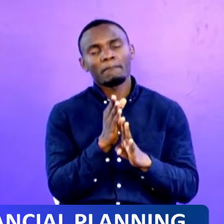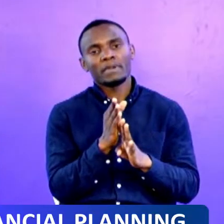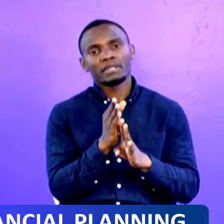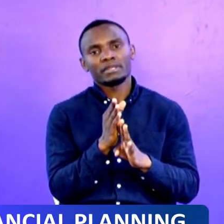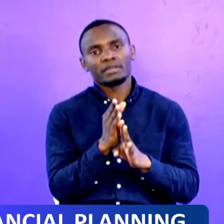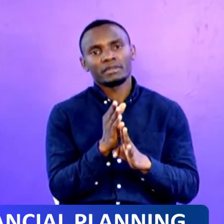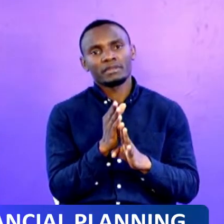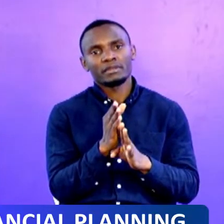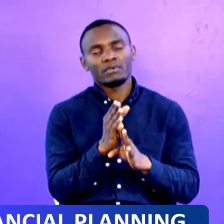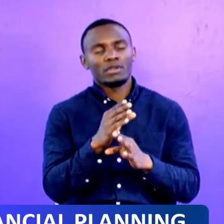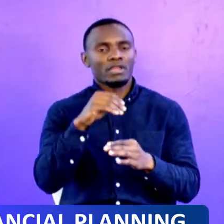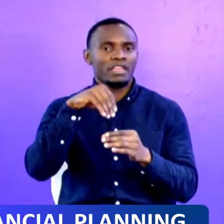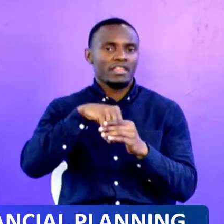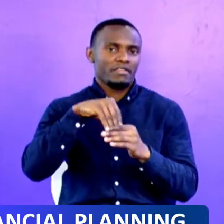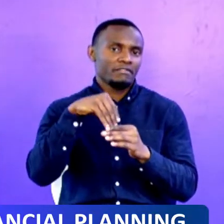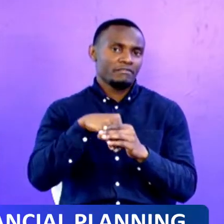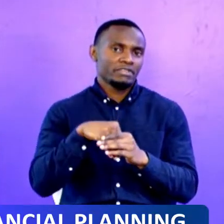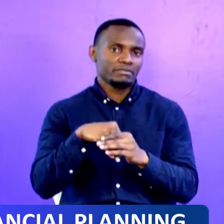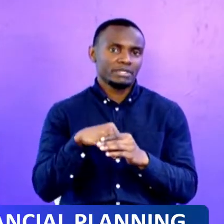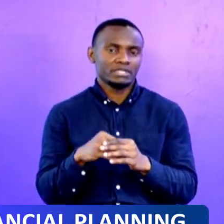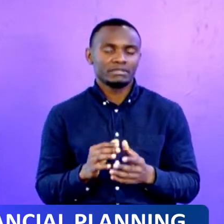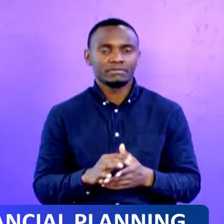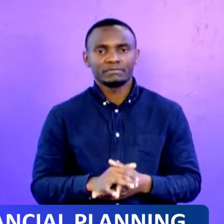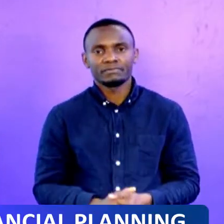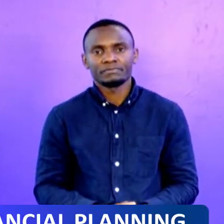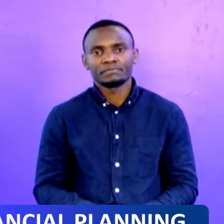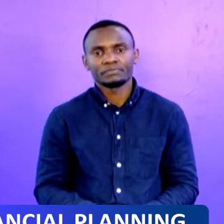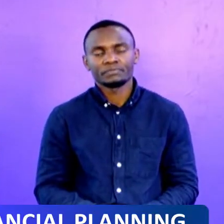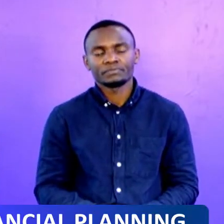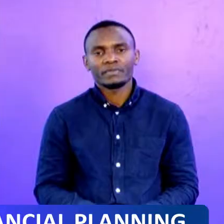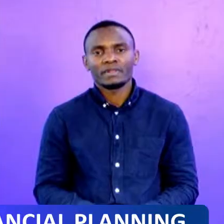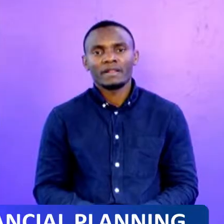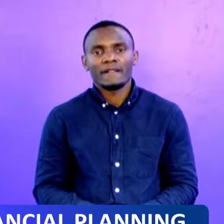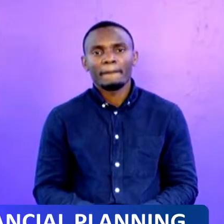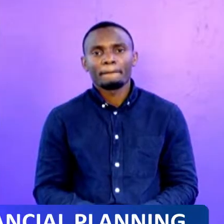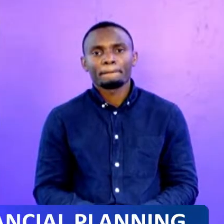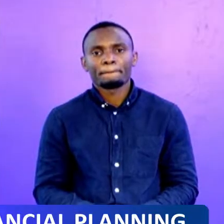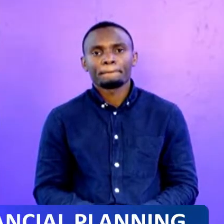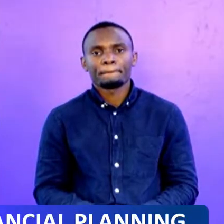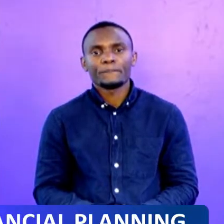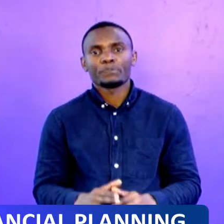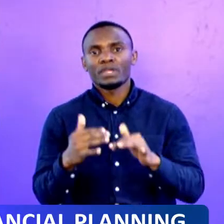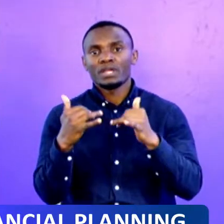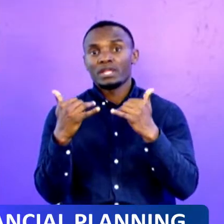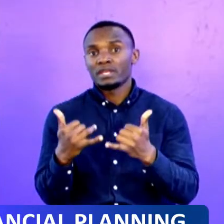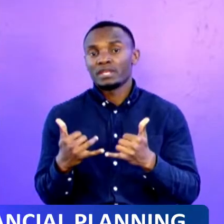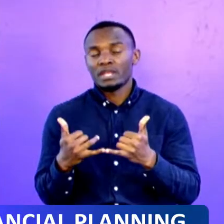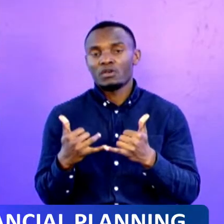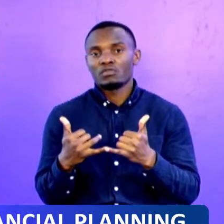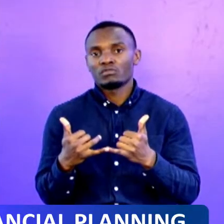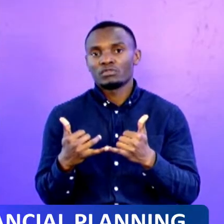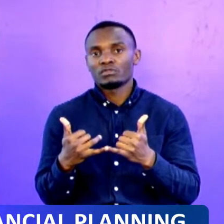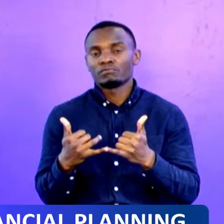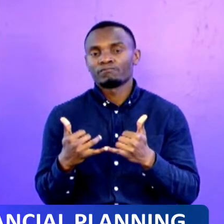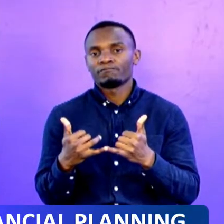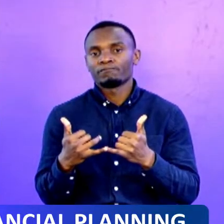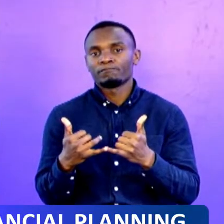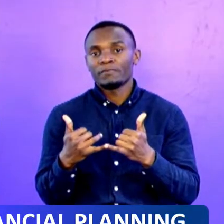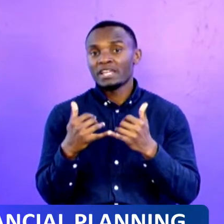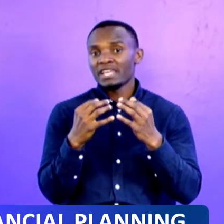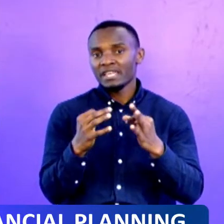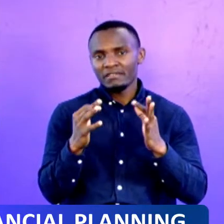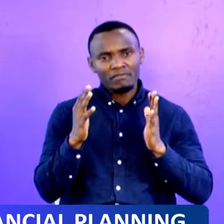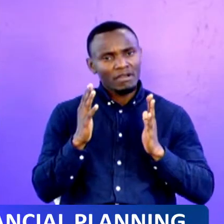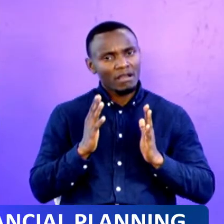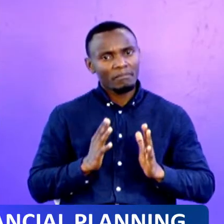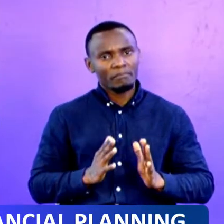most of the investments fall under. Yeah. Now, in winding up, if someone listening today feels financially